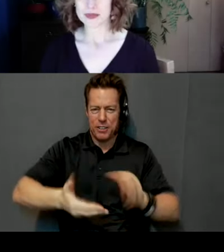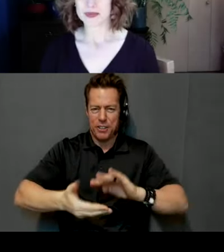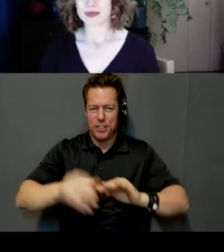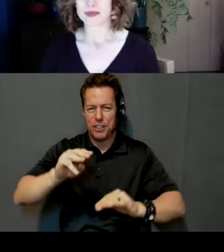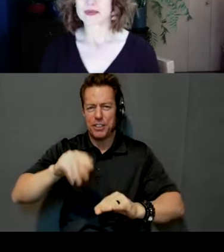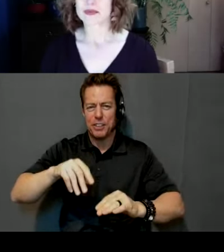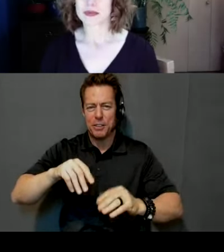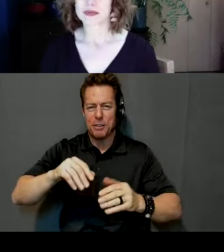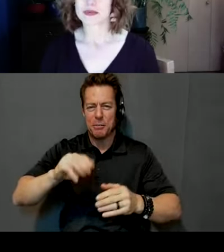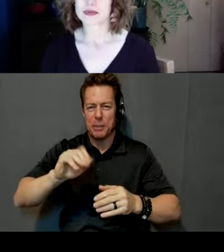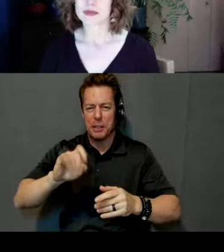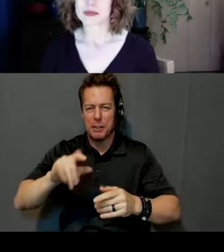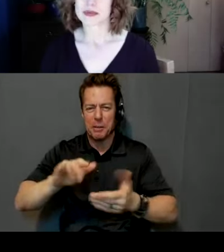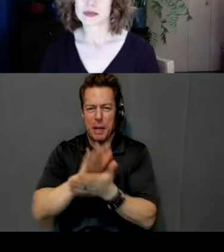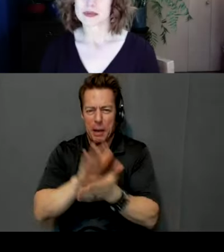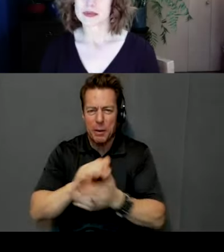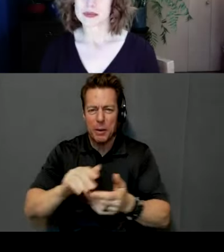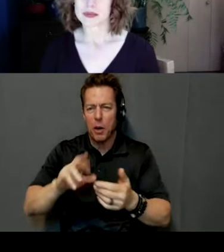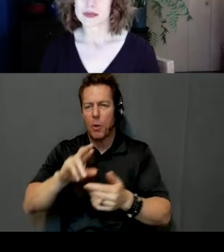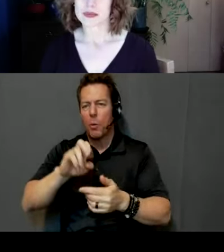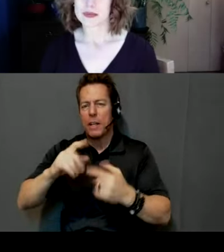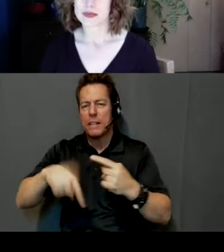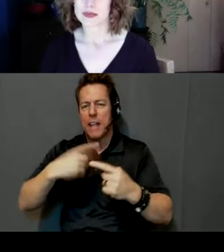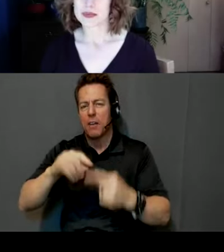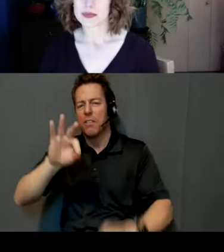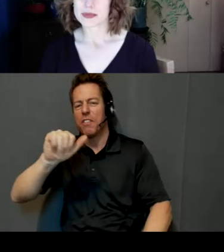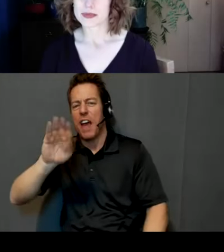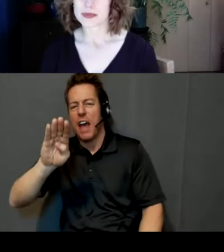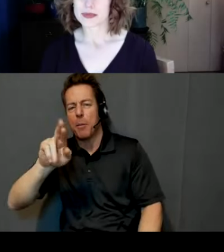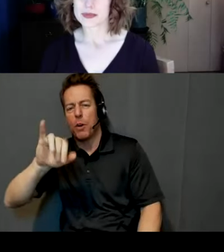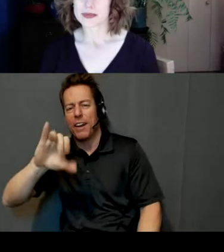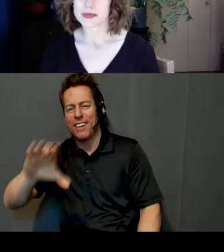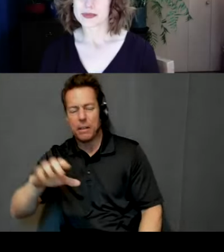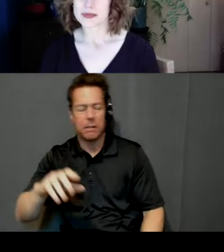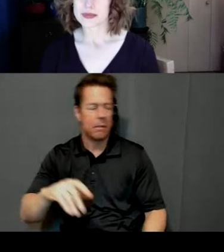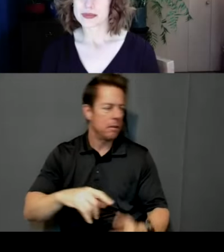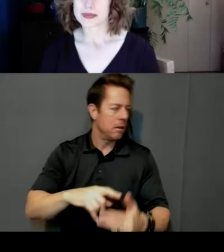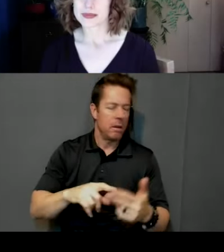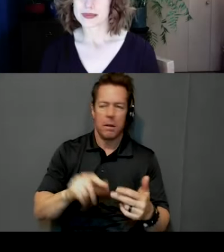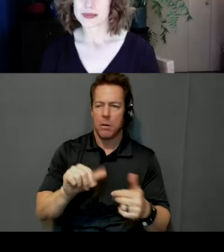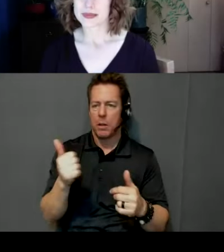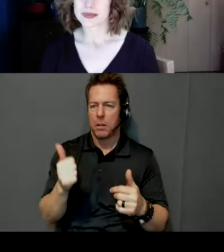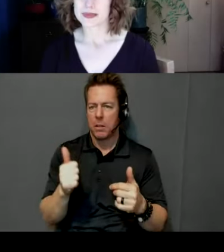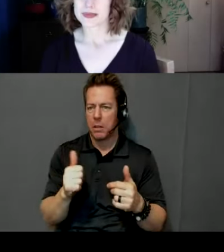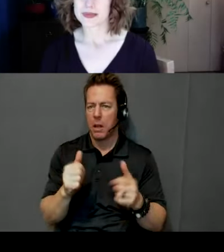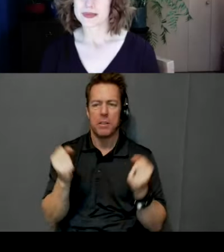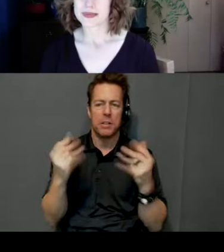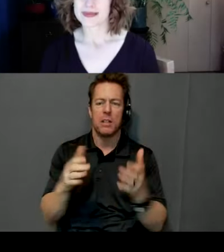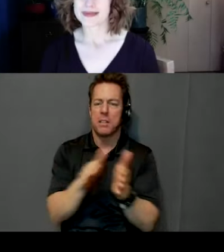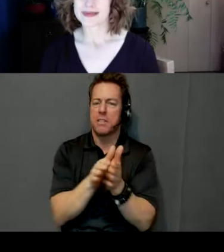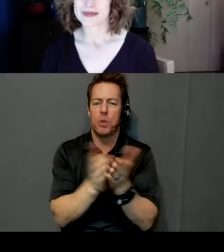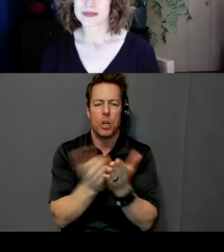I have recycled fabrics. What else do I have around me? I have tons of